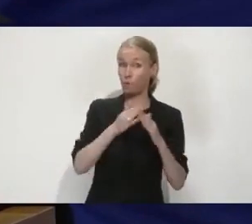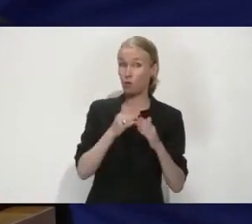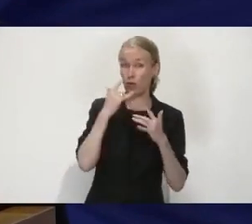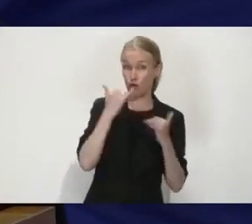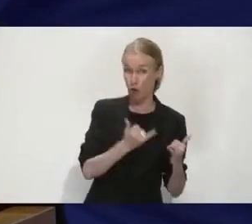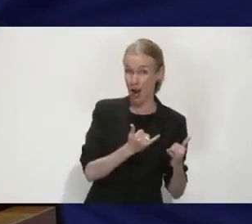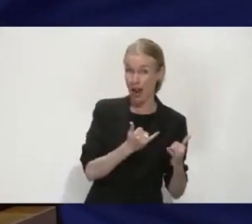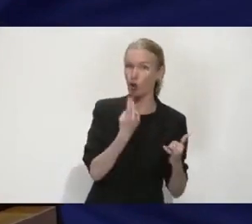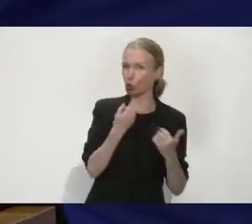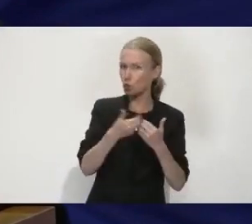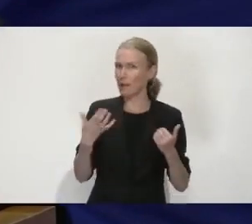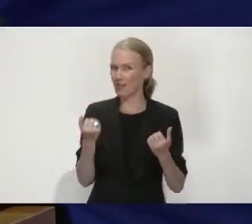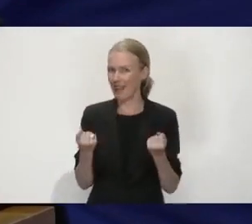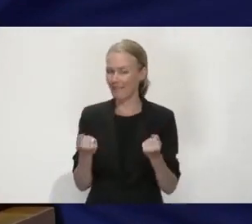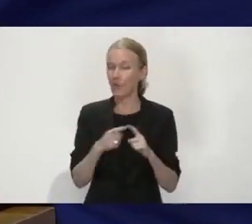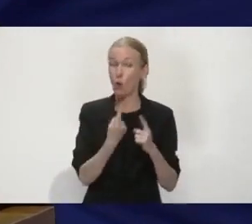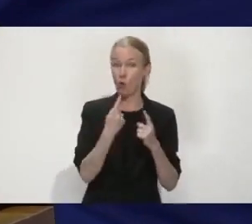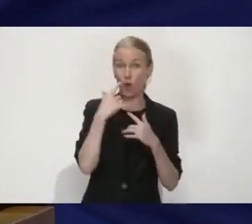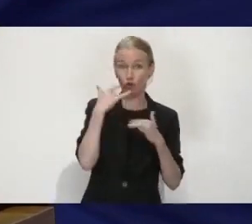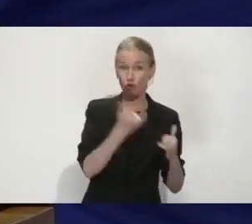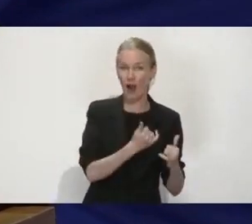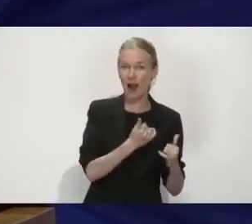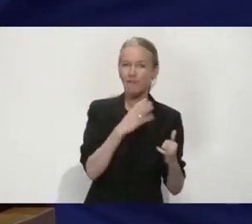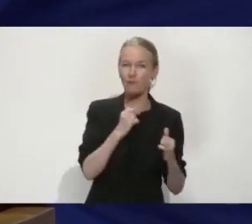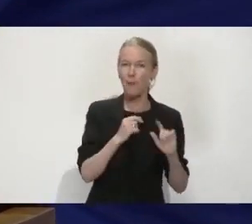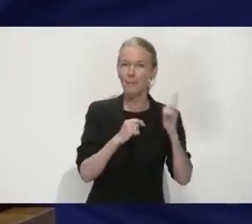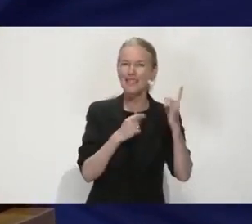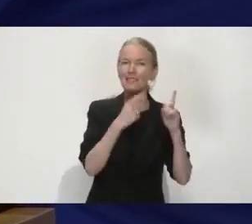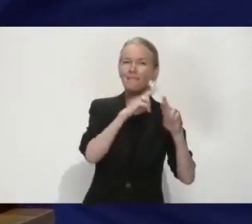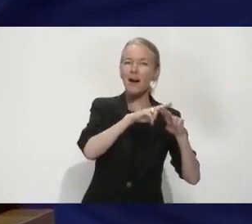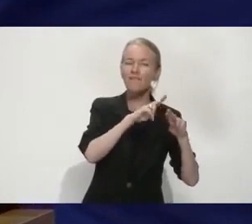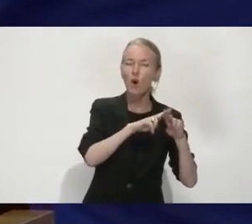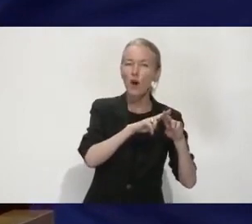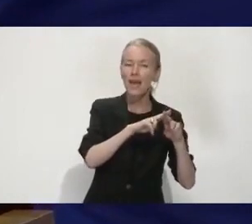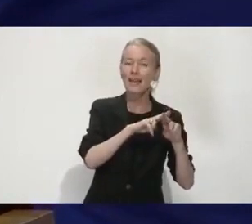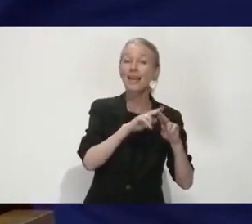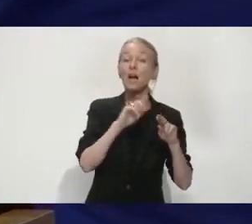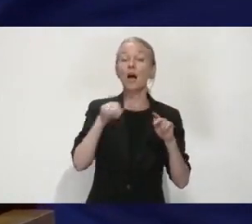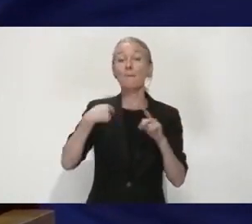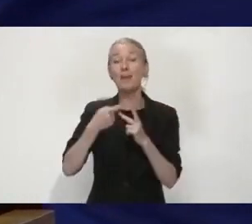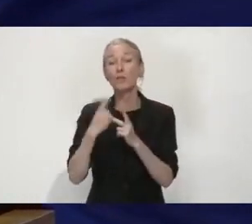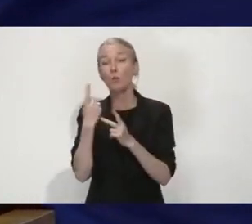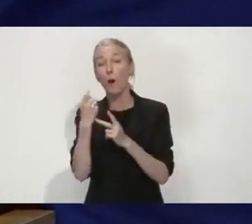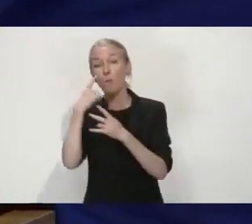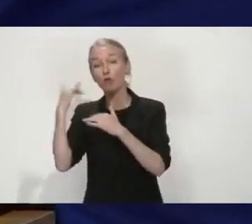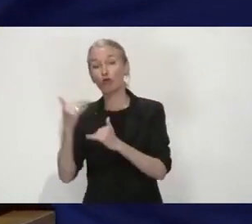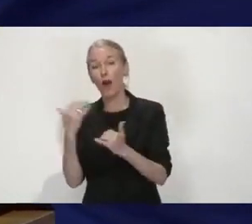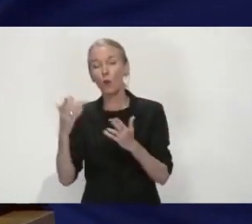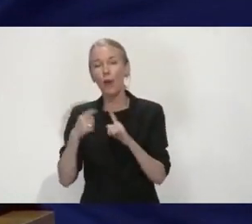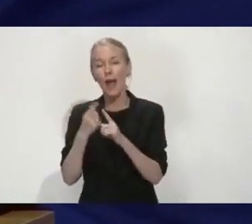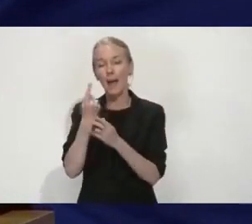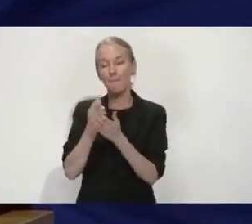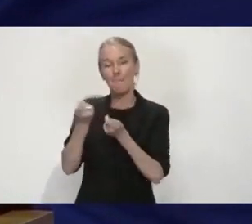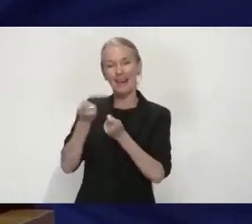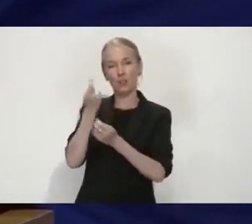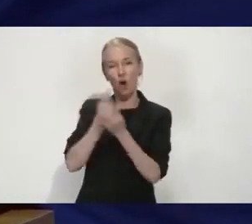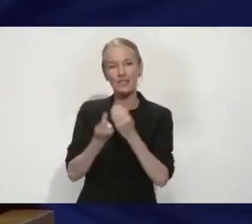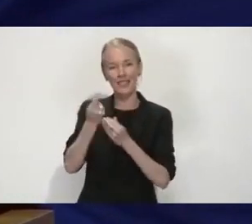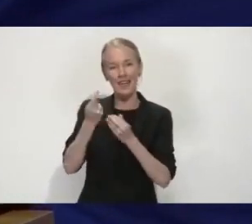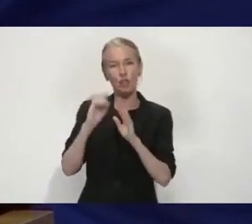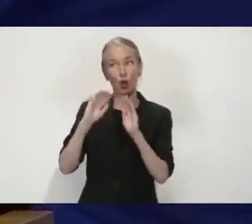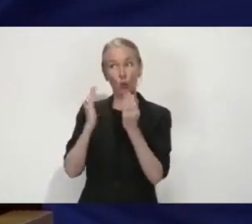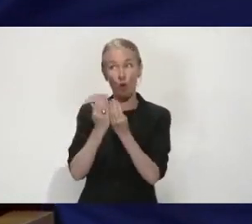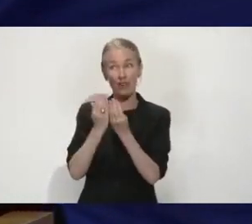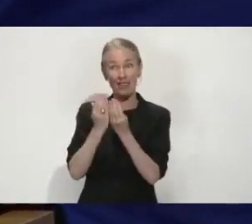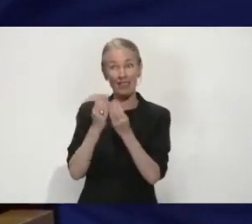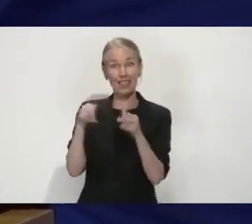Then there's also the trial that we announced that we're going to use within a managed isolation and quarantine facility with both staff and returnees. And